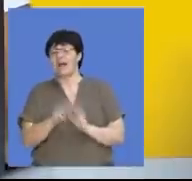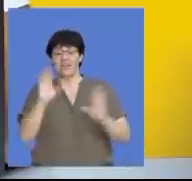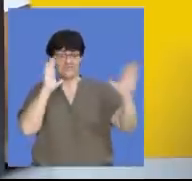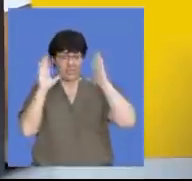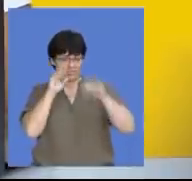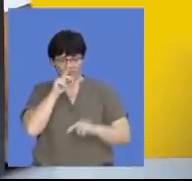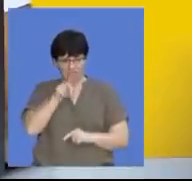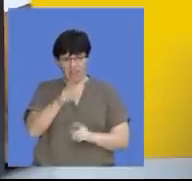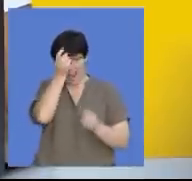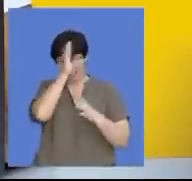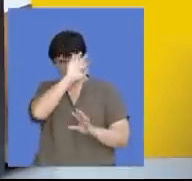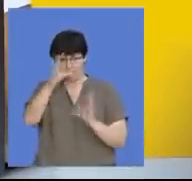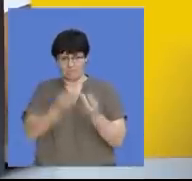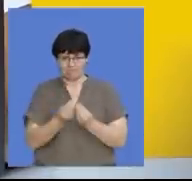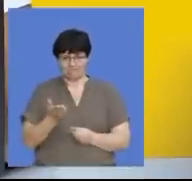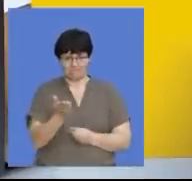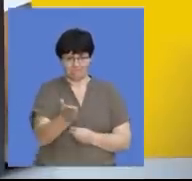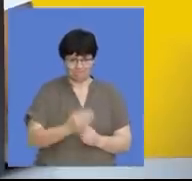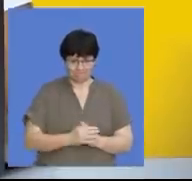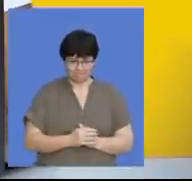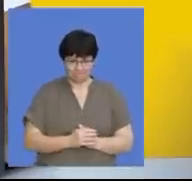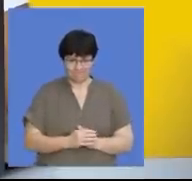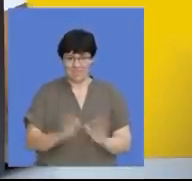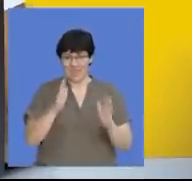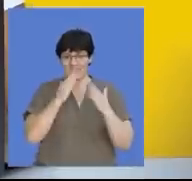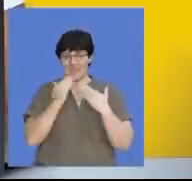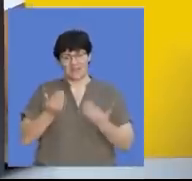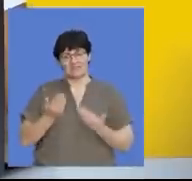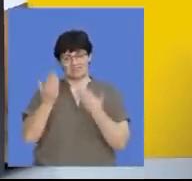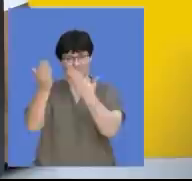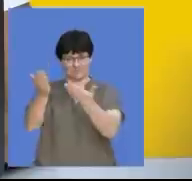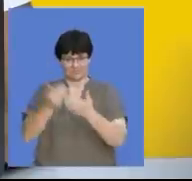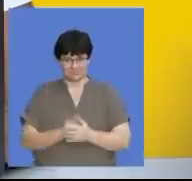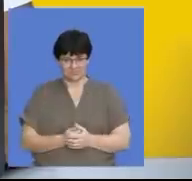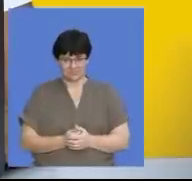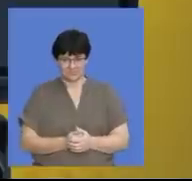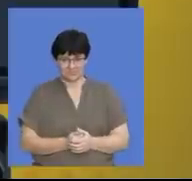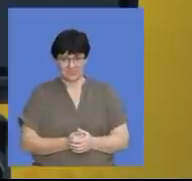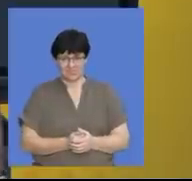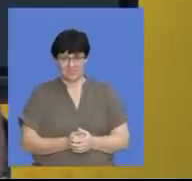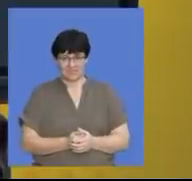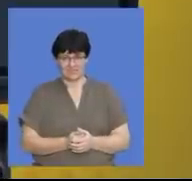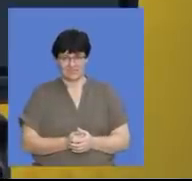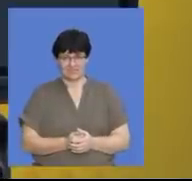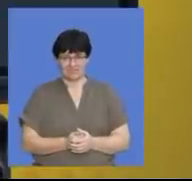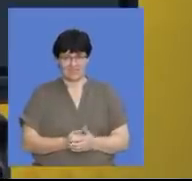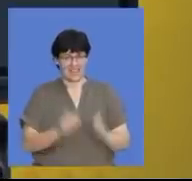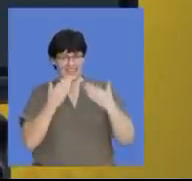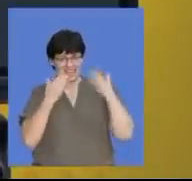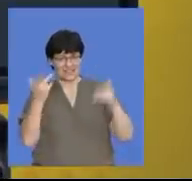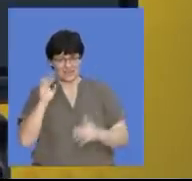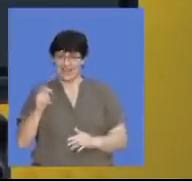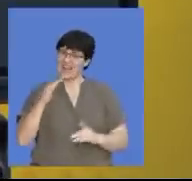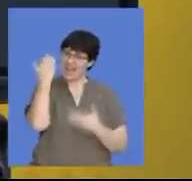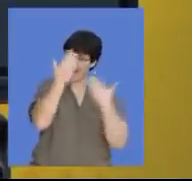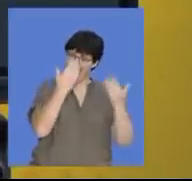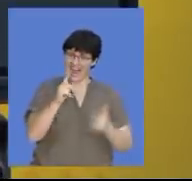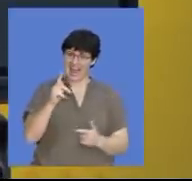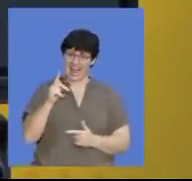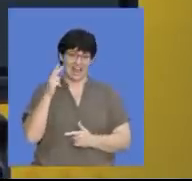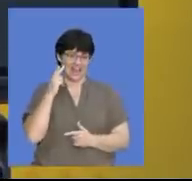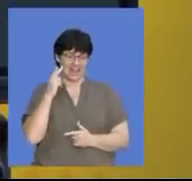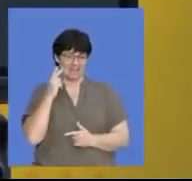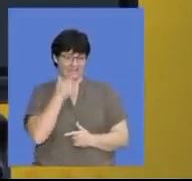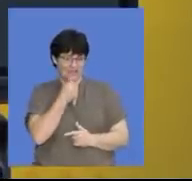page and all of the details will be there. Thank you so much, Cameron, and over to you. Thanks, Looney. Hi, Nicolene.